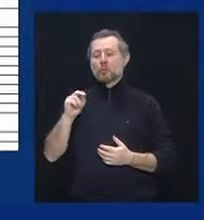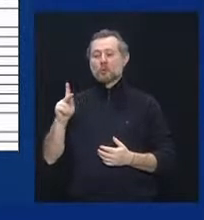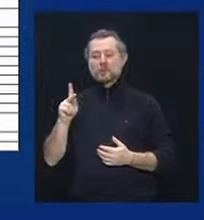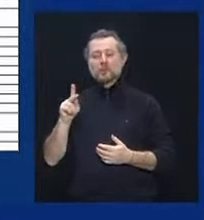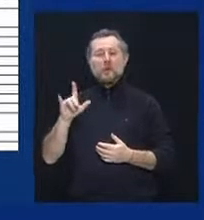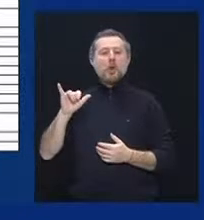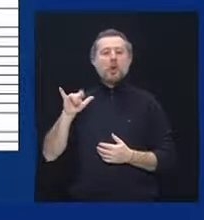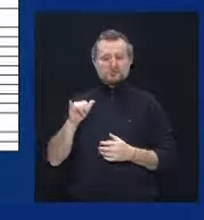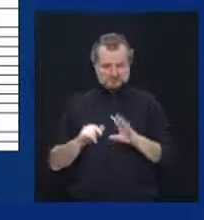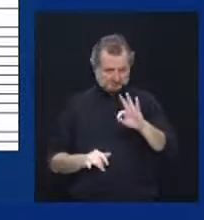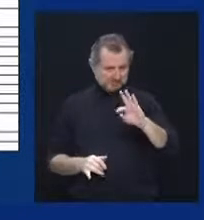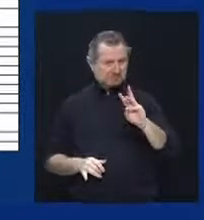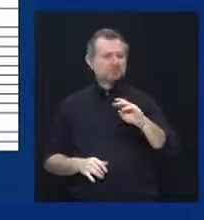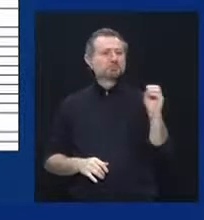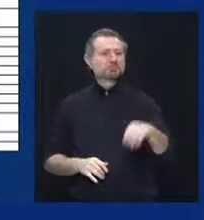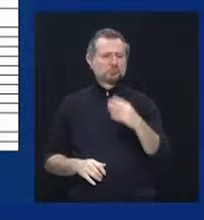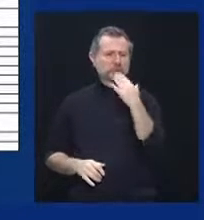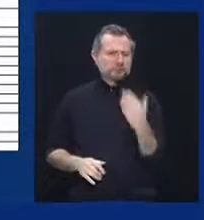Not great.